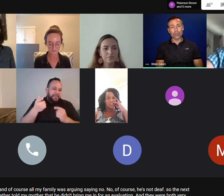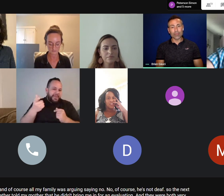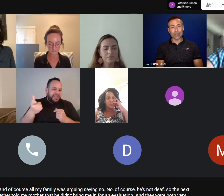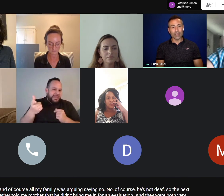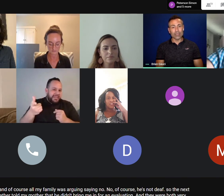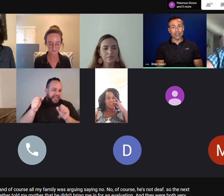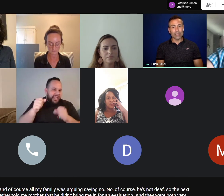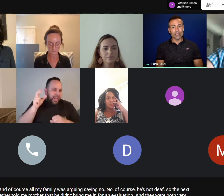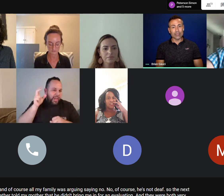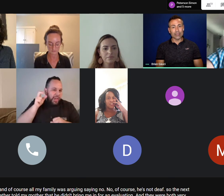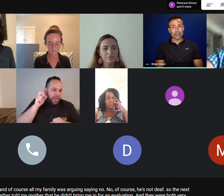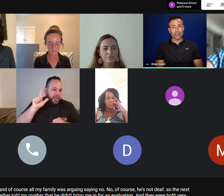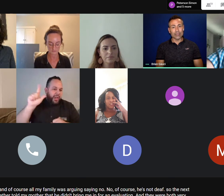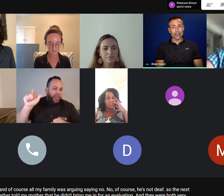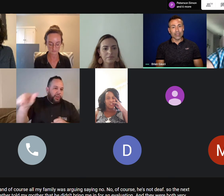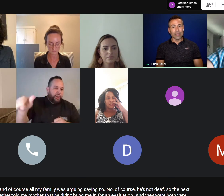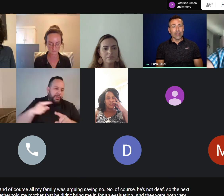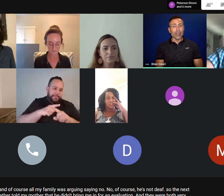So